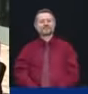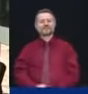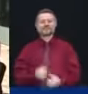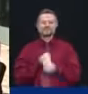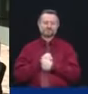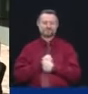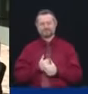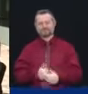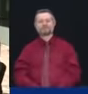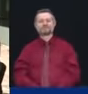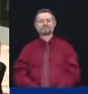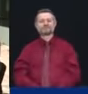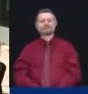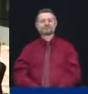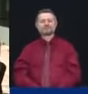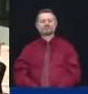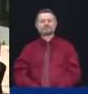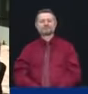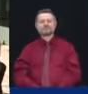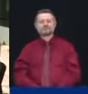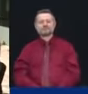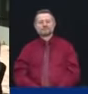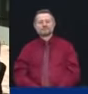Thank you for being here.